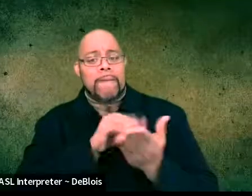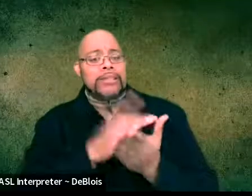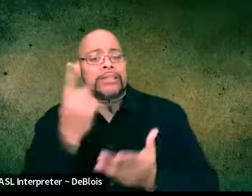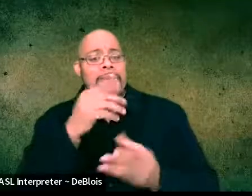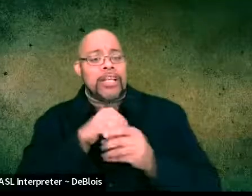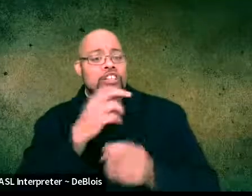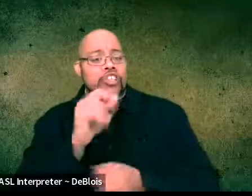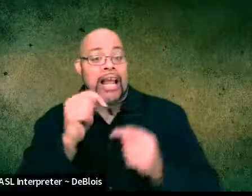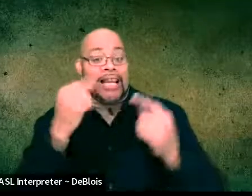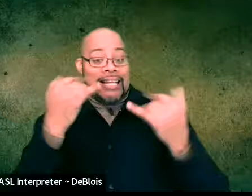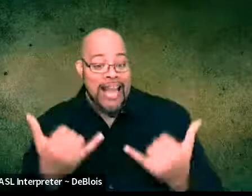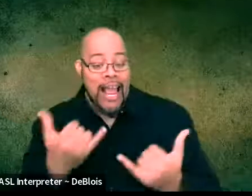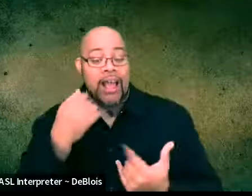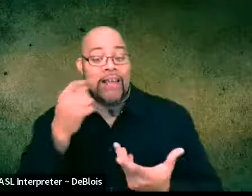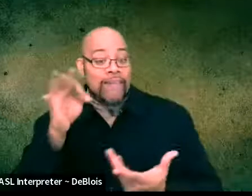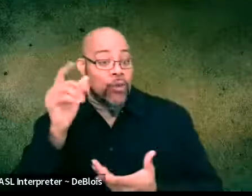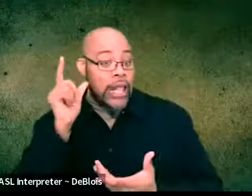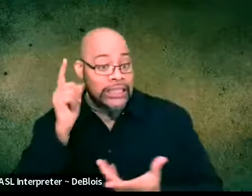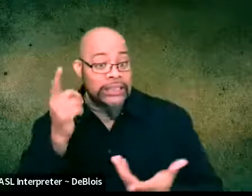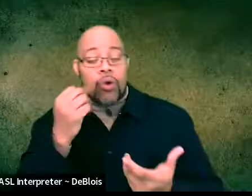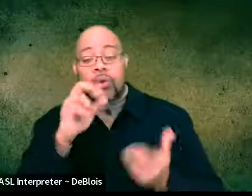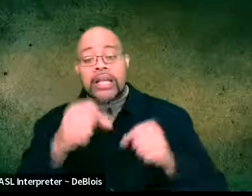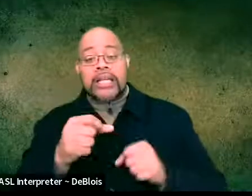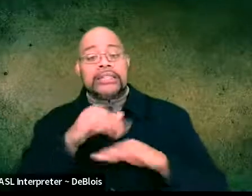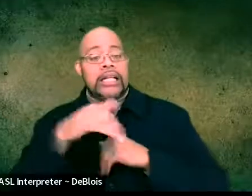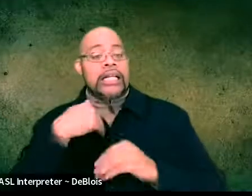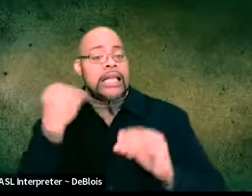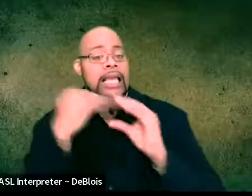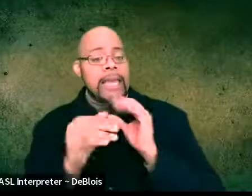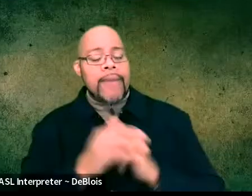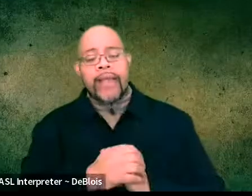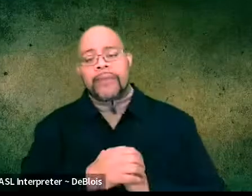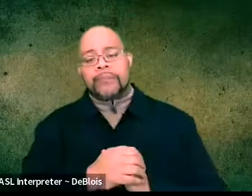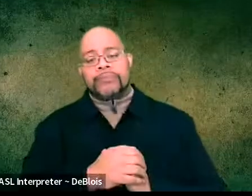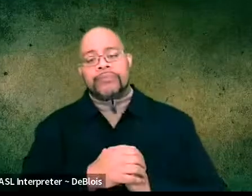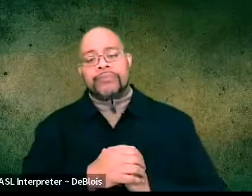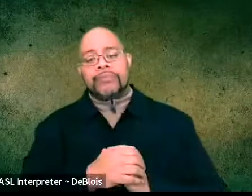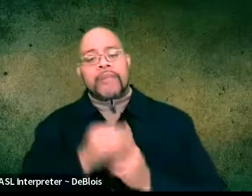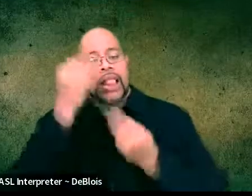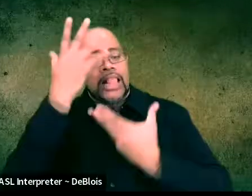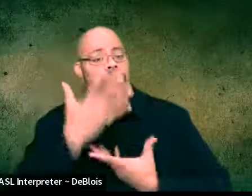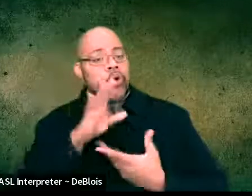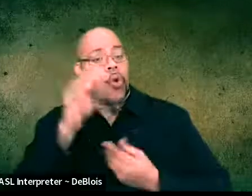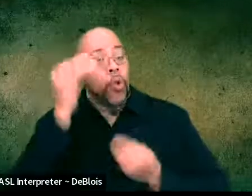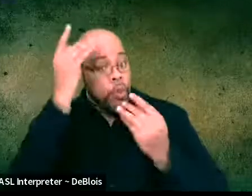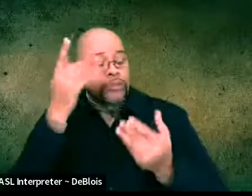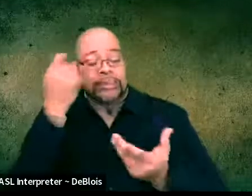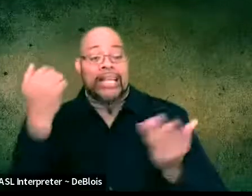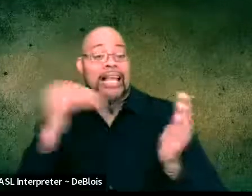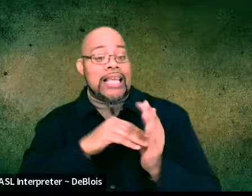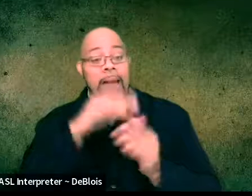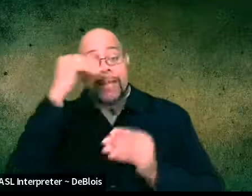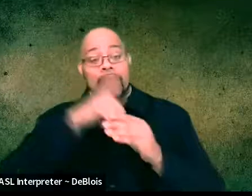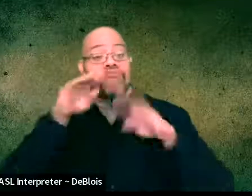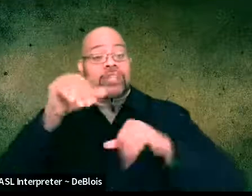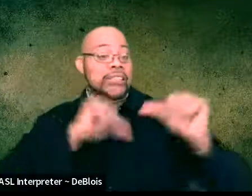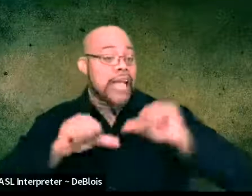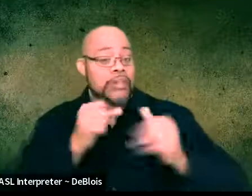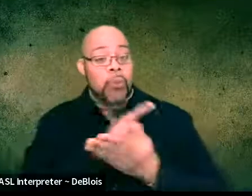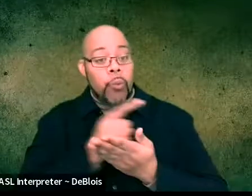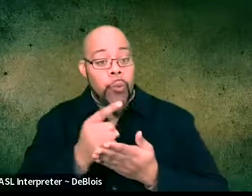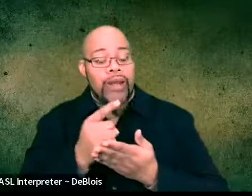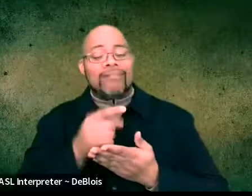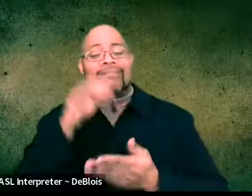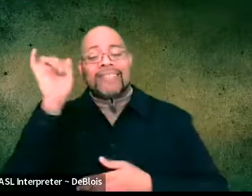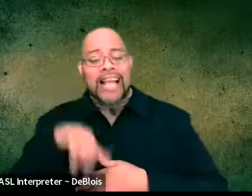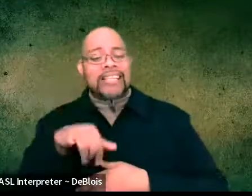in the chat right now if you're listening, or you can send us an email and let us know your thoughts, because again, Black and Marine Science Week